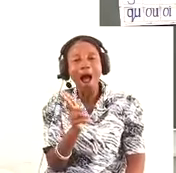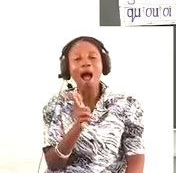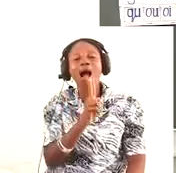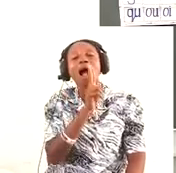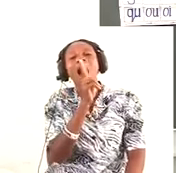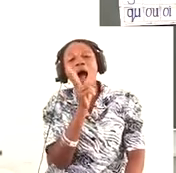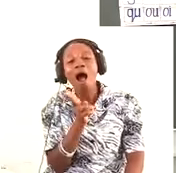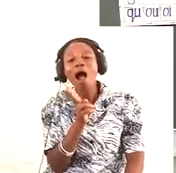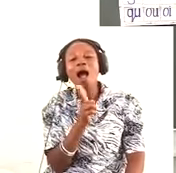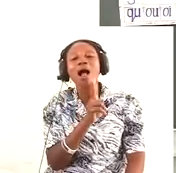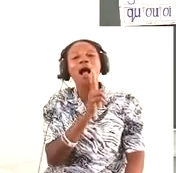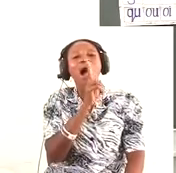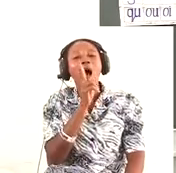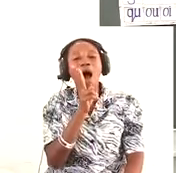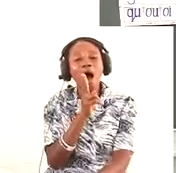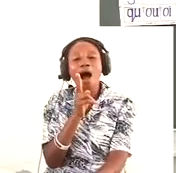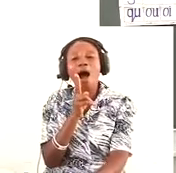Help.